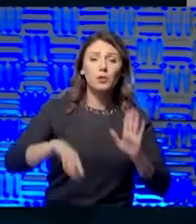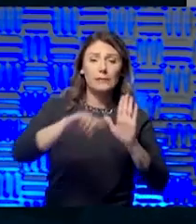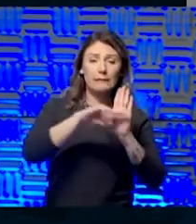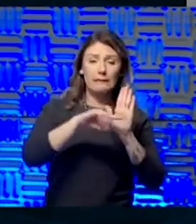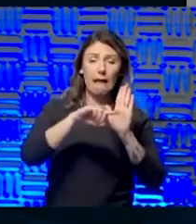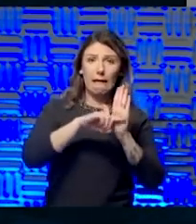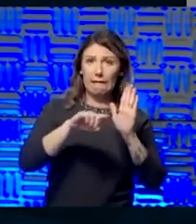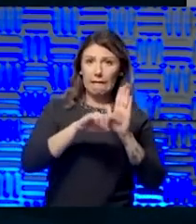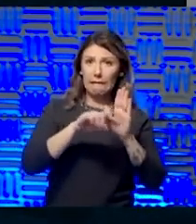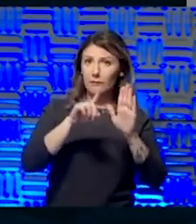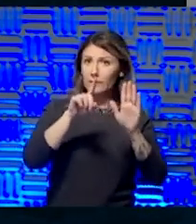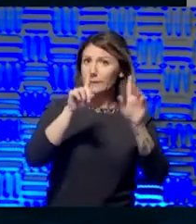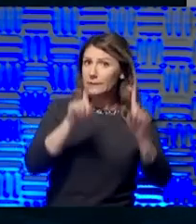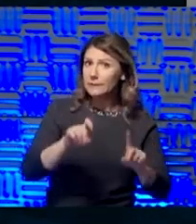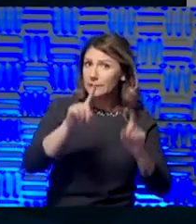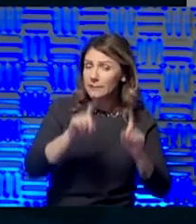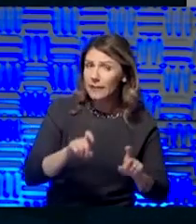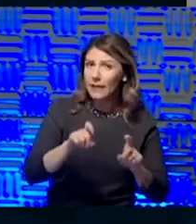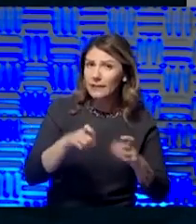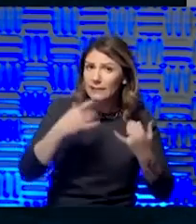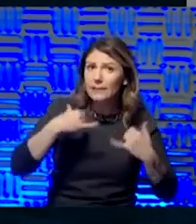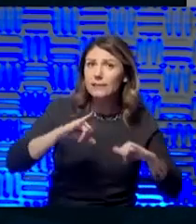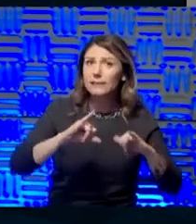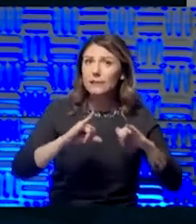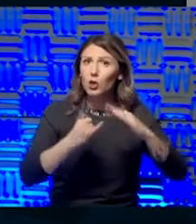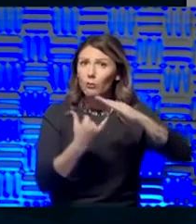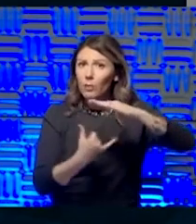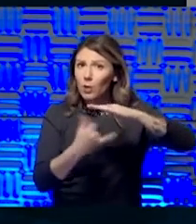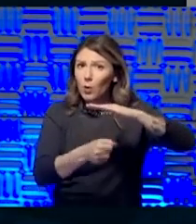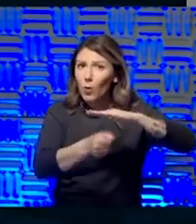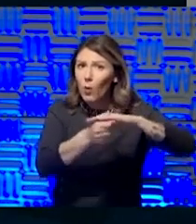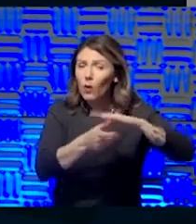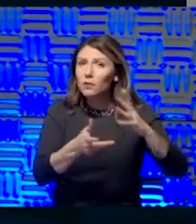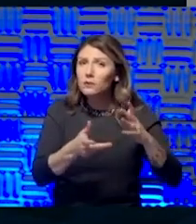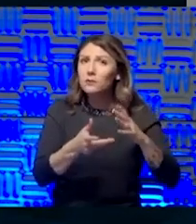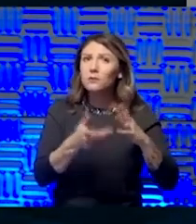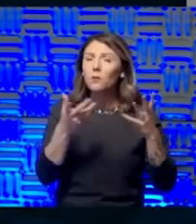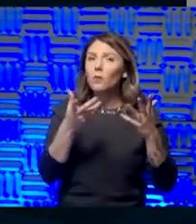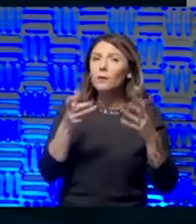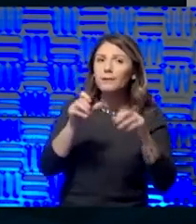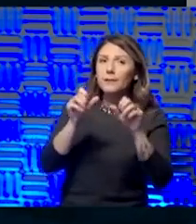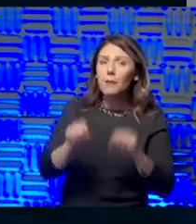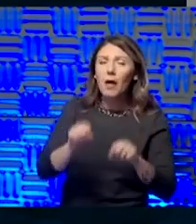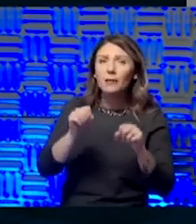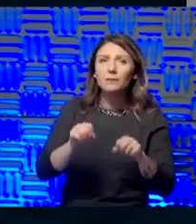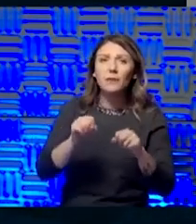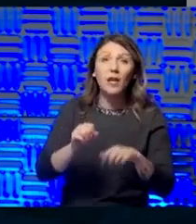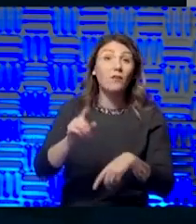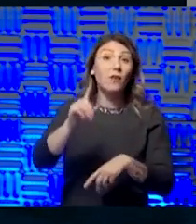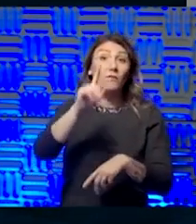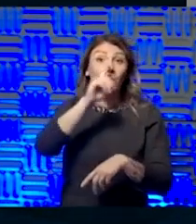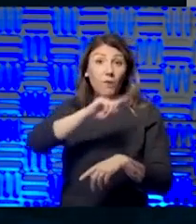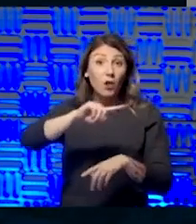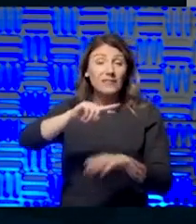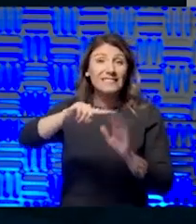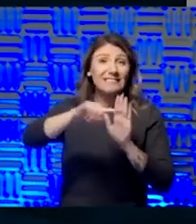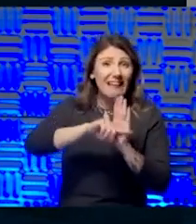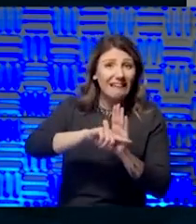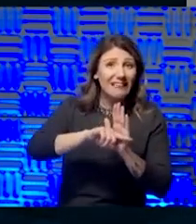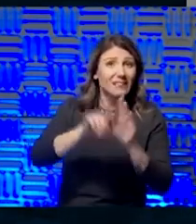still be quarantined? What's the possibility of a false negative testing?